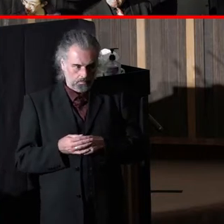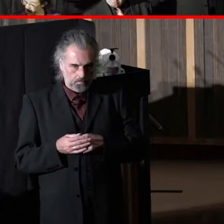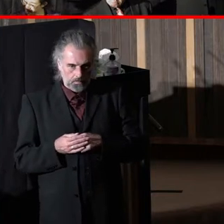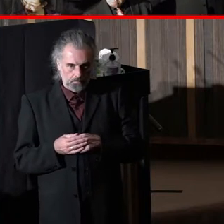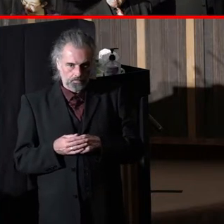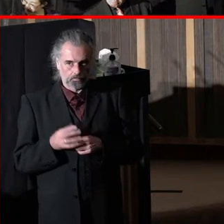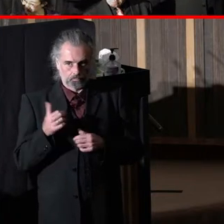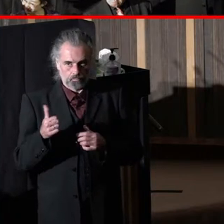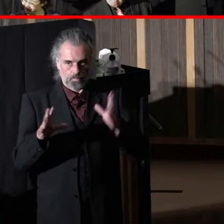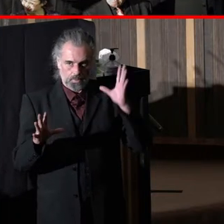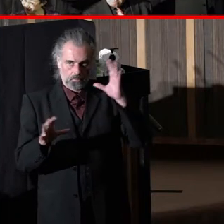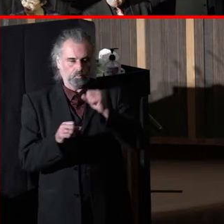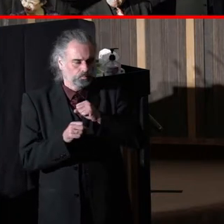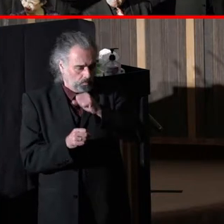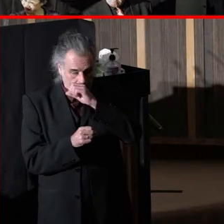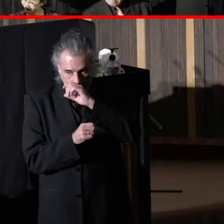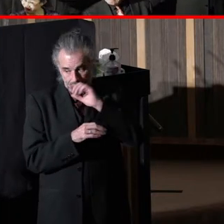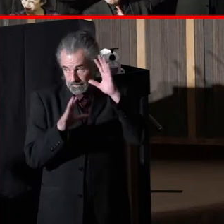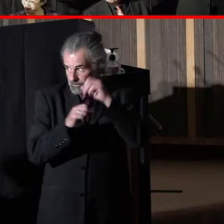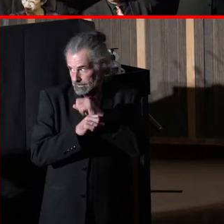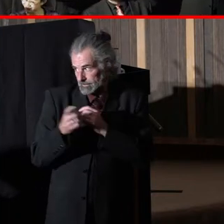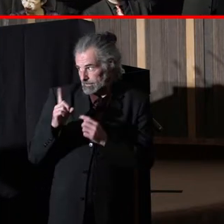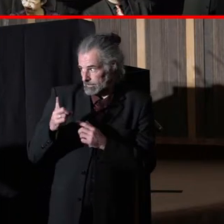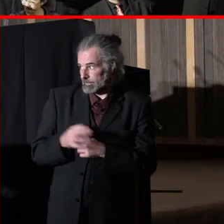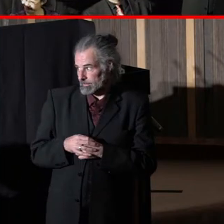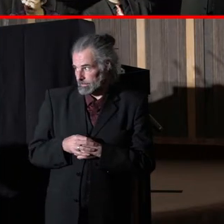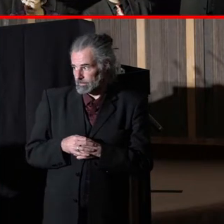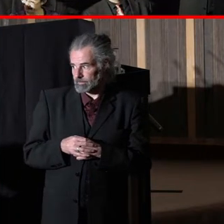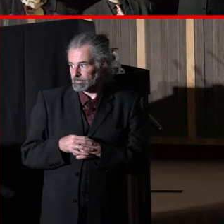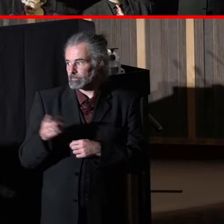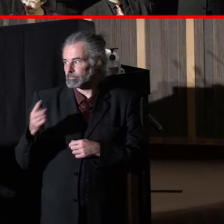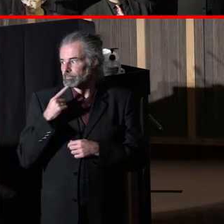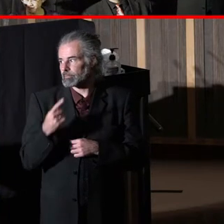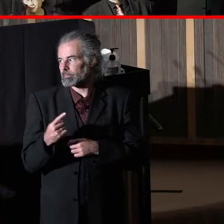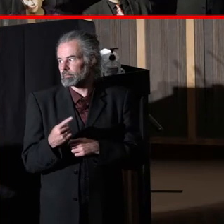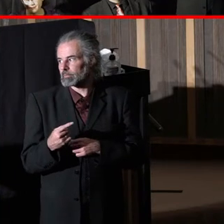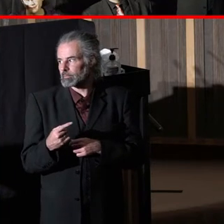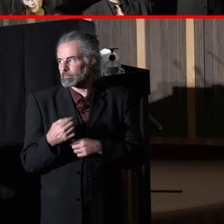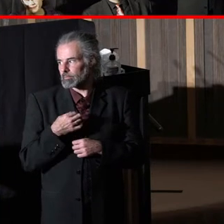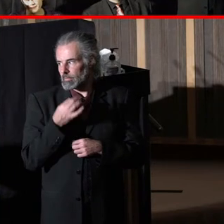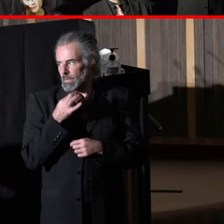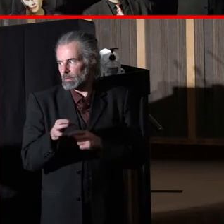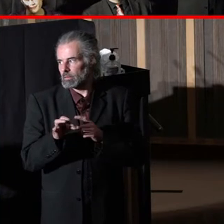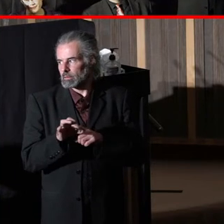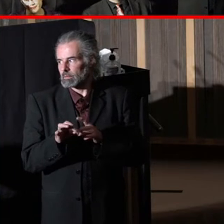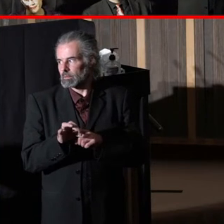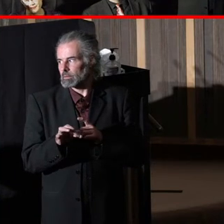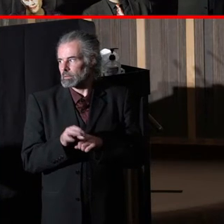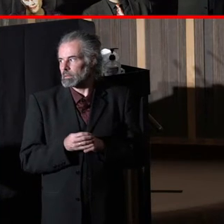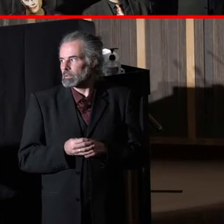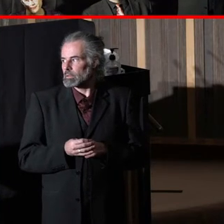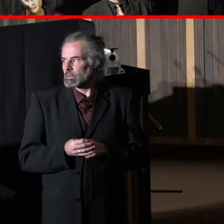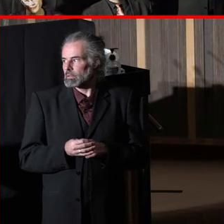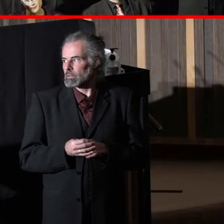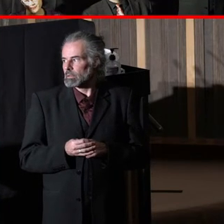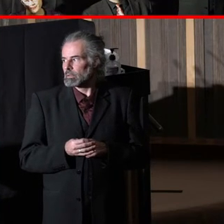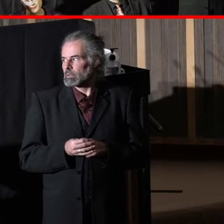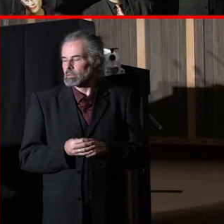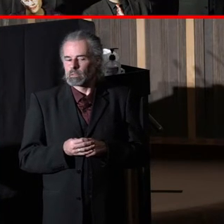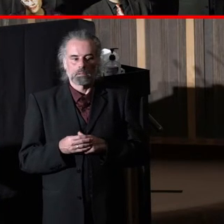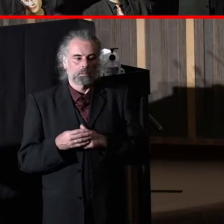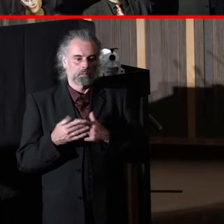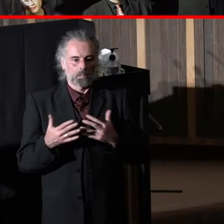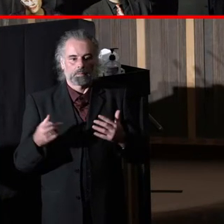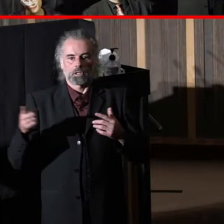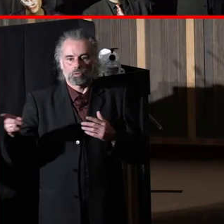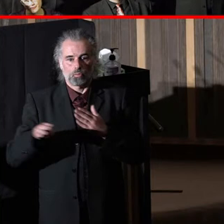great way to summarise how we got here. But first, I'll just ask the question, I think, of the cast, of how